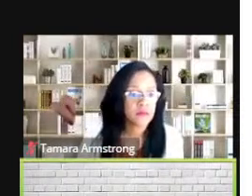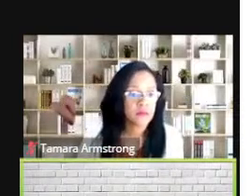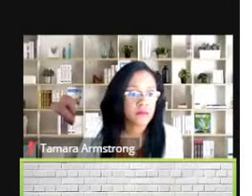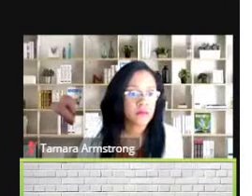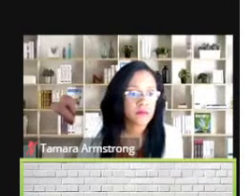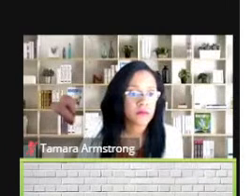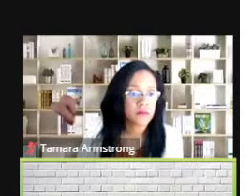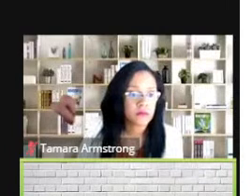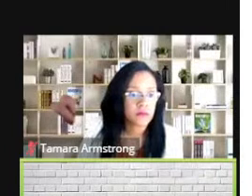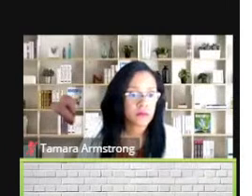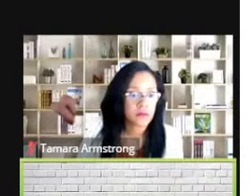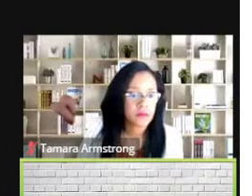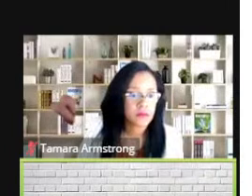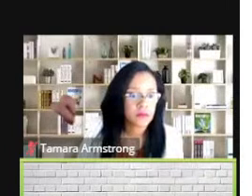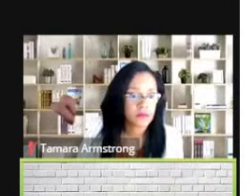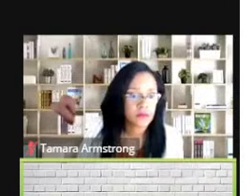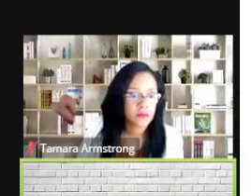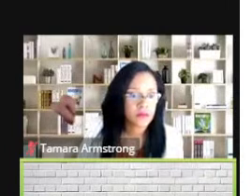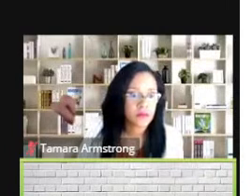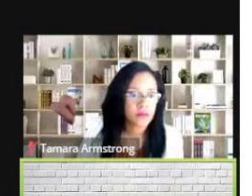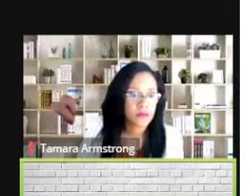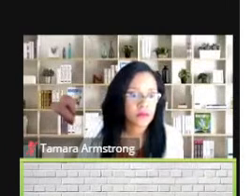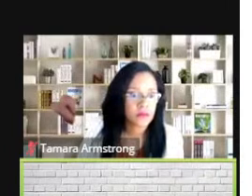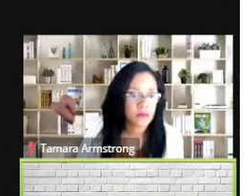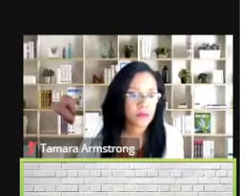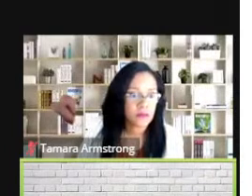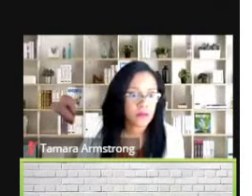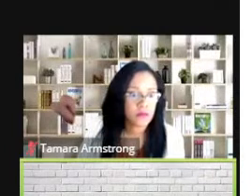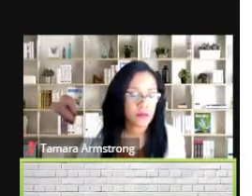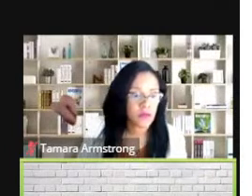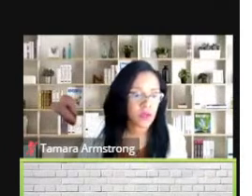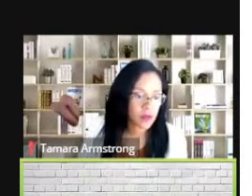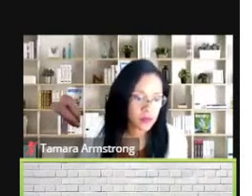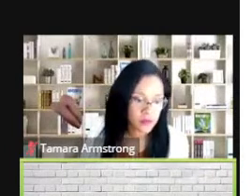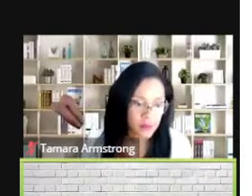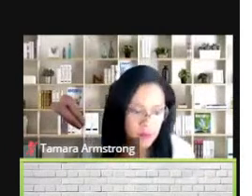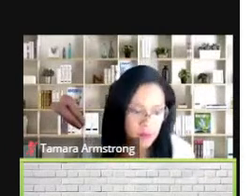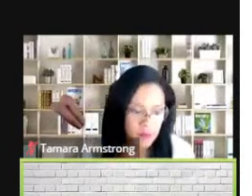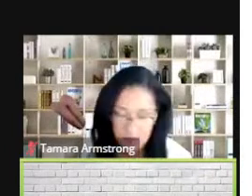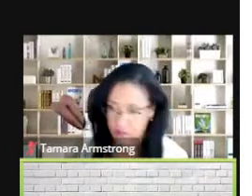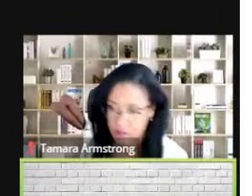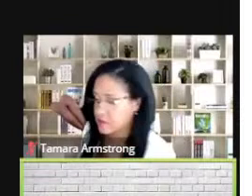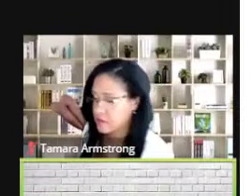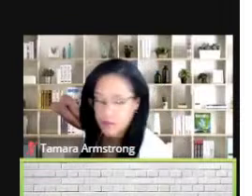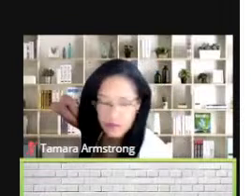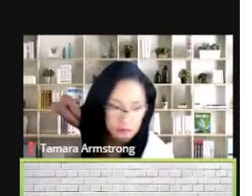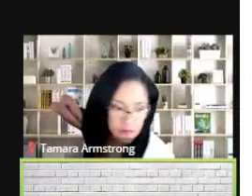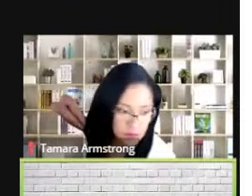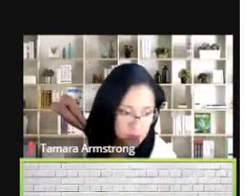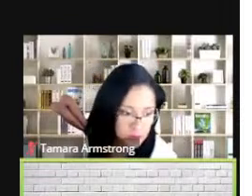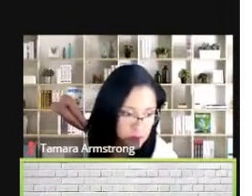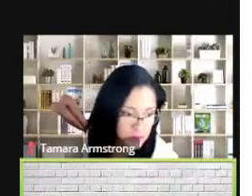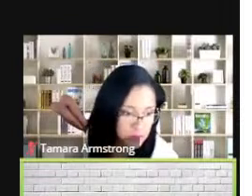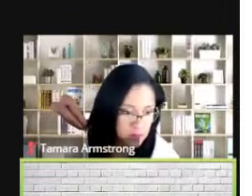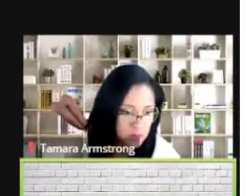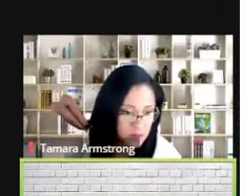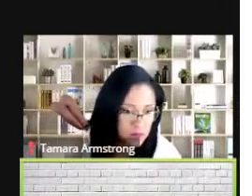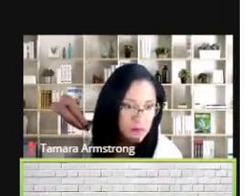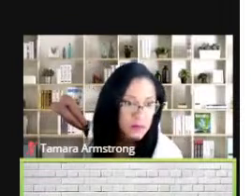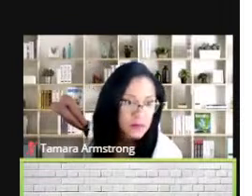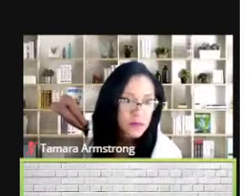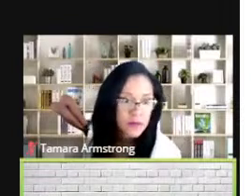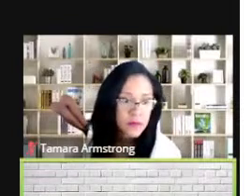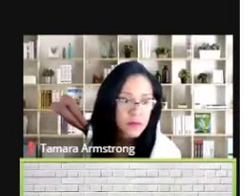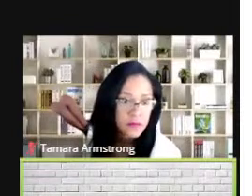minutes is up. Jennifer, next speaker. Scott Peterson. I'm sorry, wait, hold on, let me,